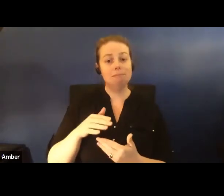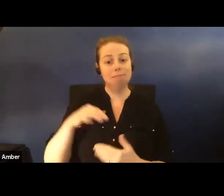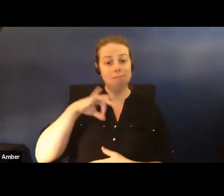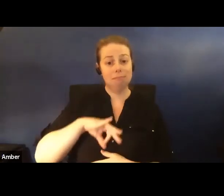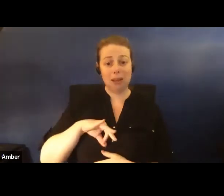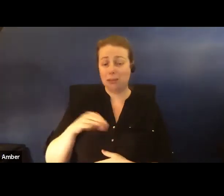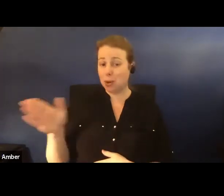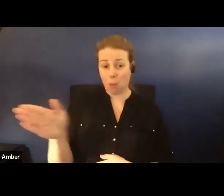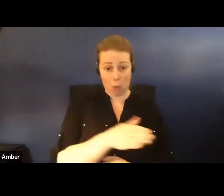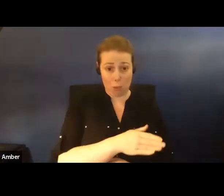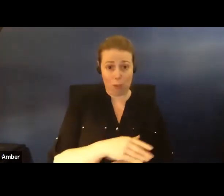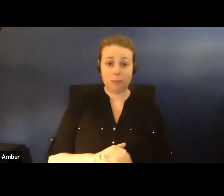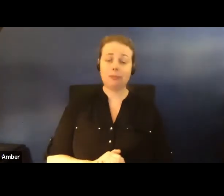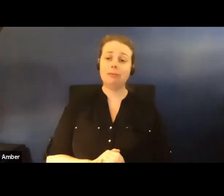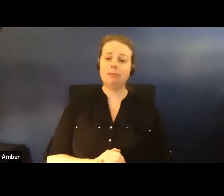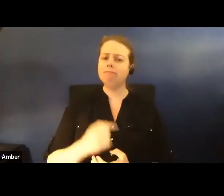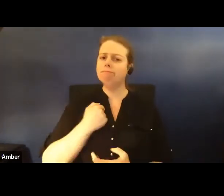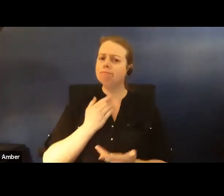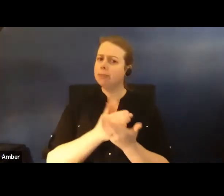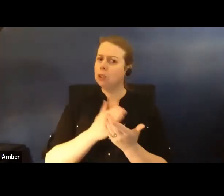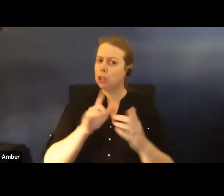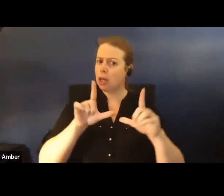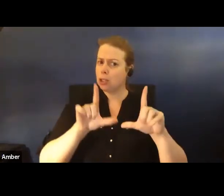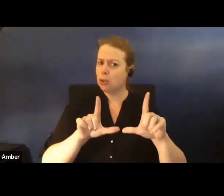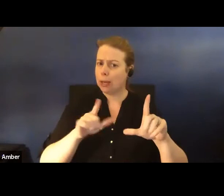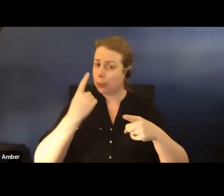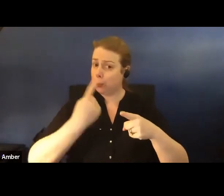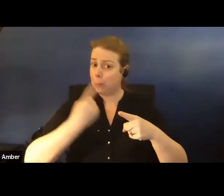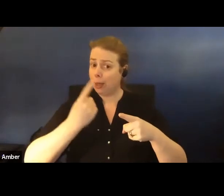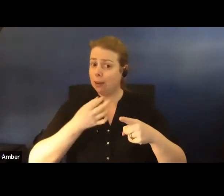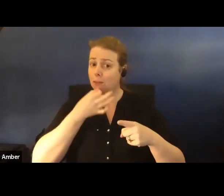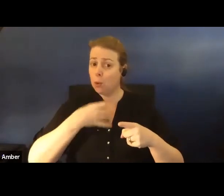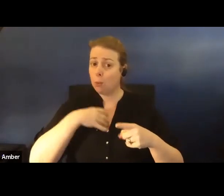share my screen again just for a couple more slides